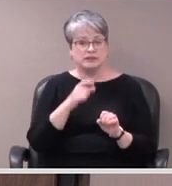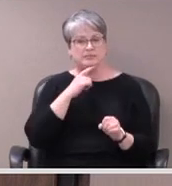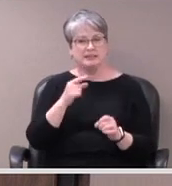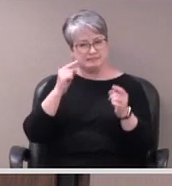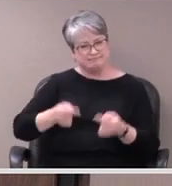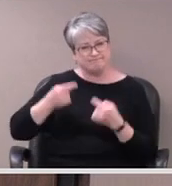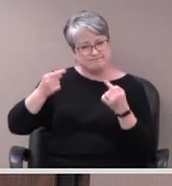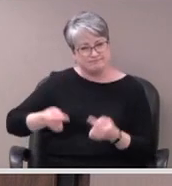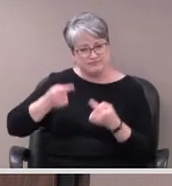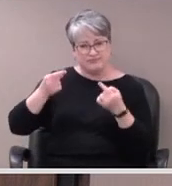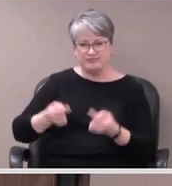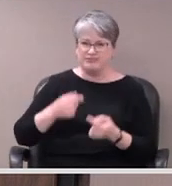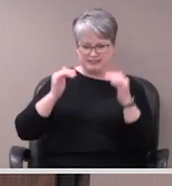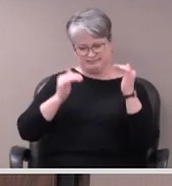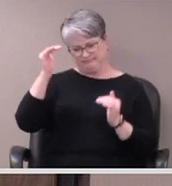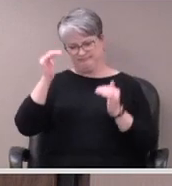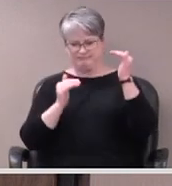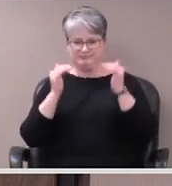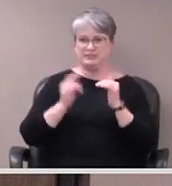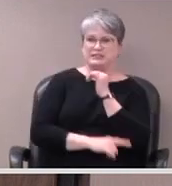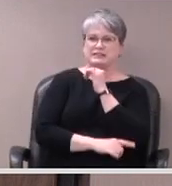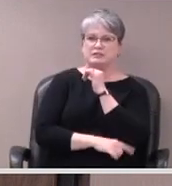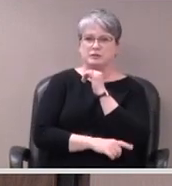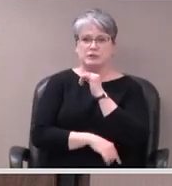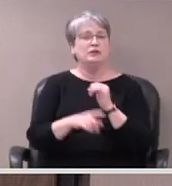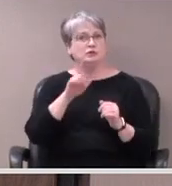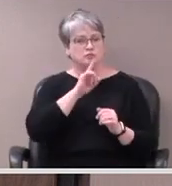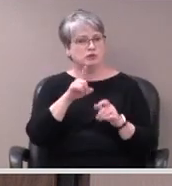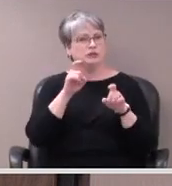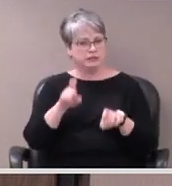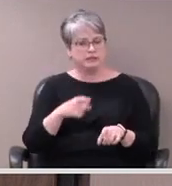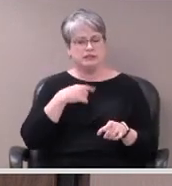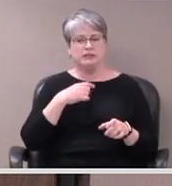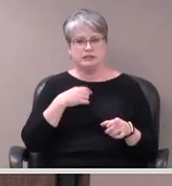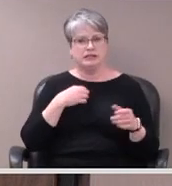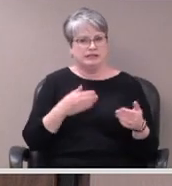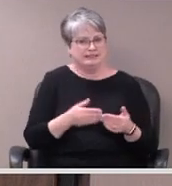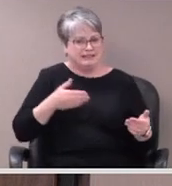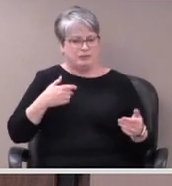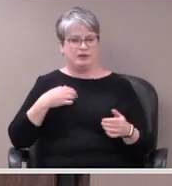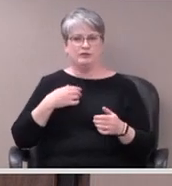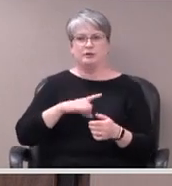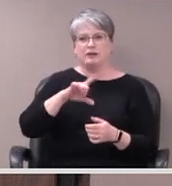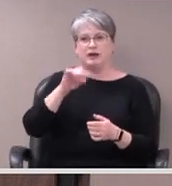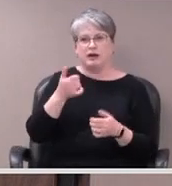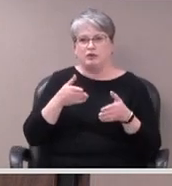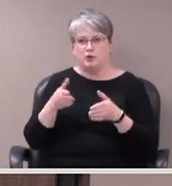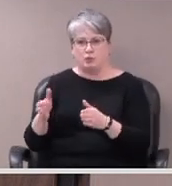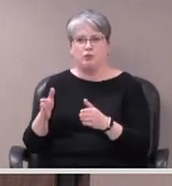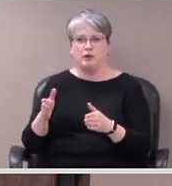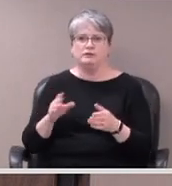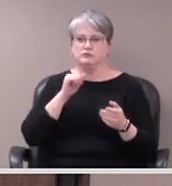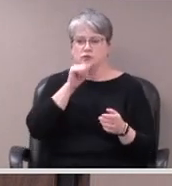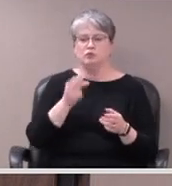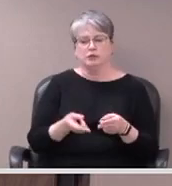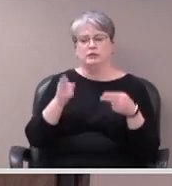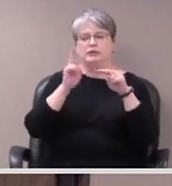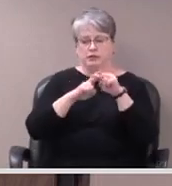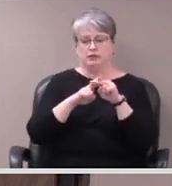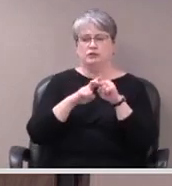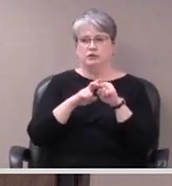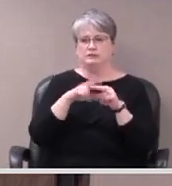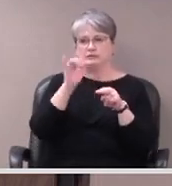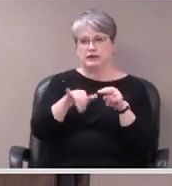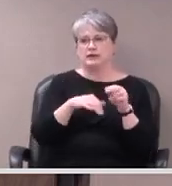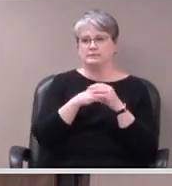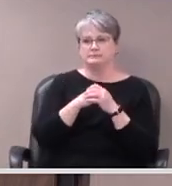fighting disproportionality and discipline should seek to avoid additional measures that will surely increase it.